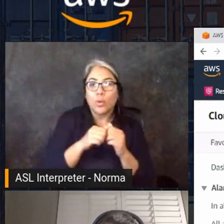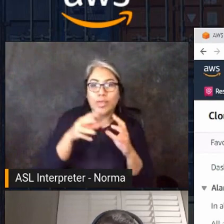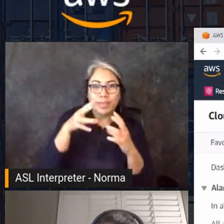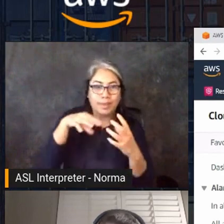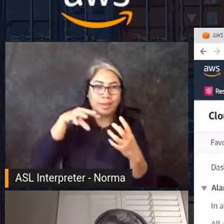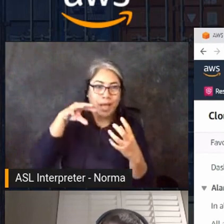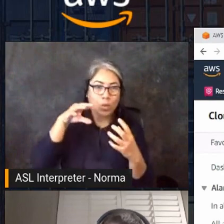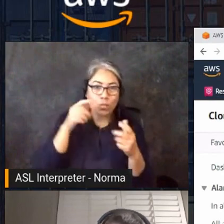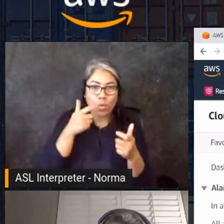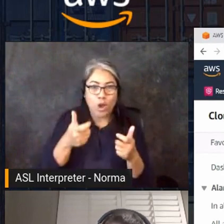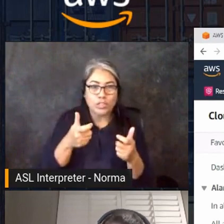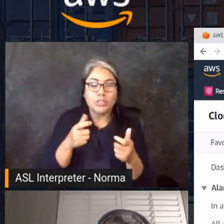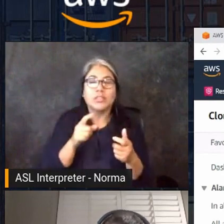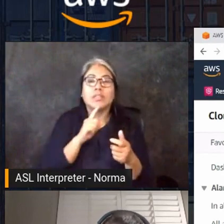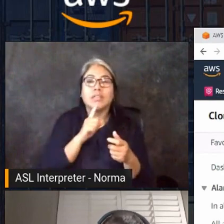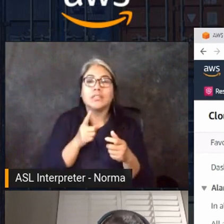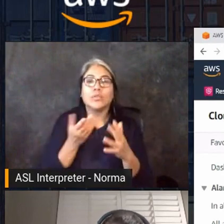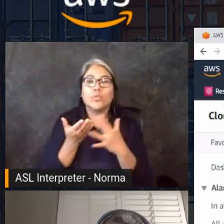is actually through a